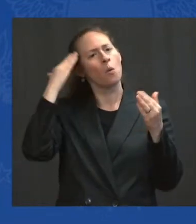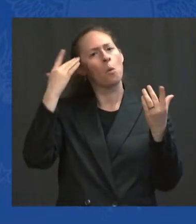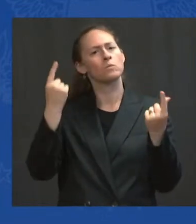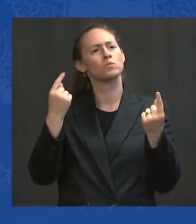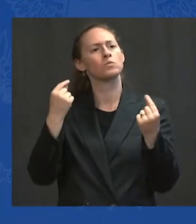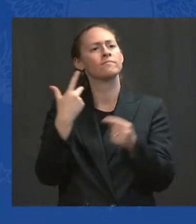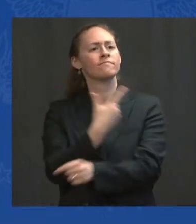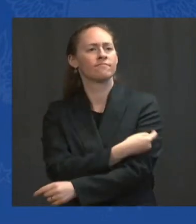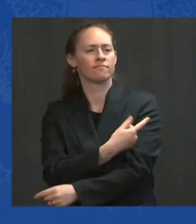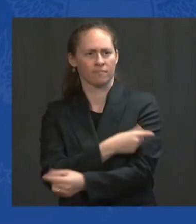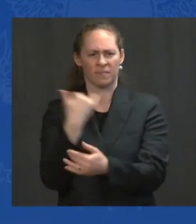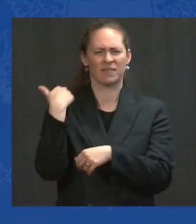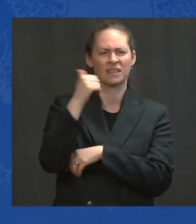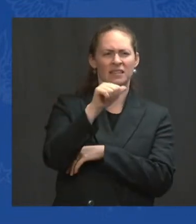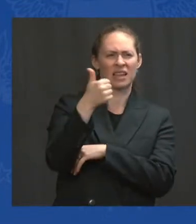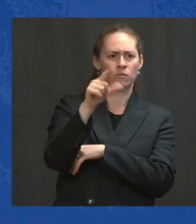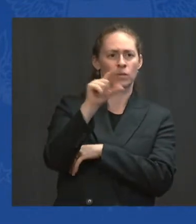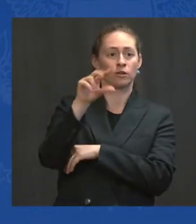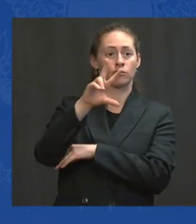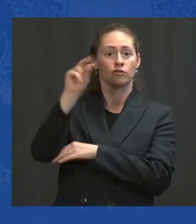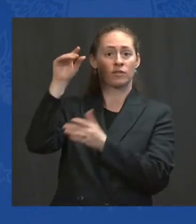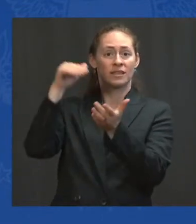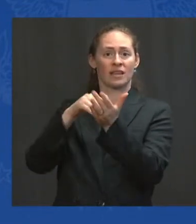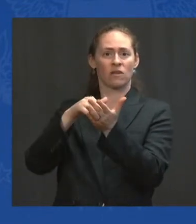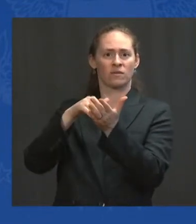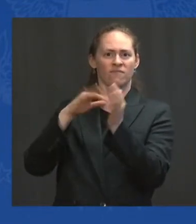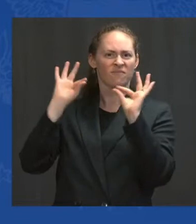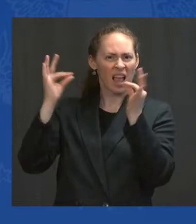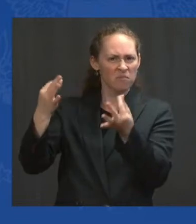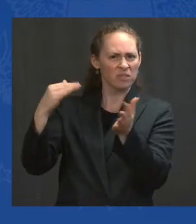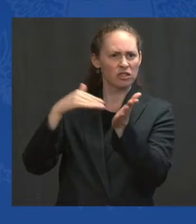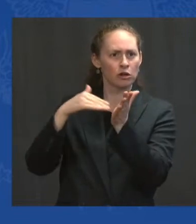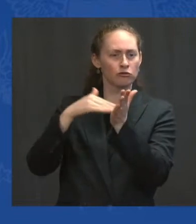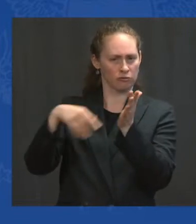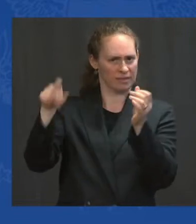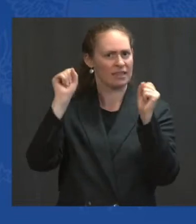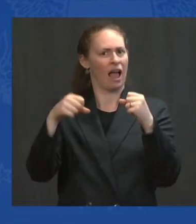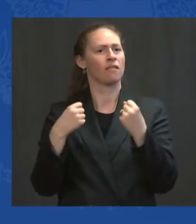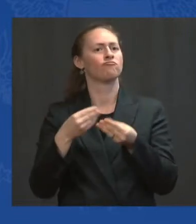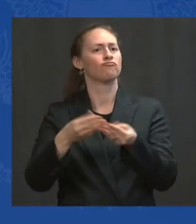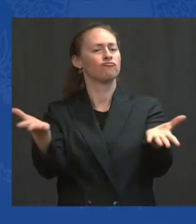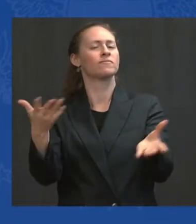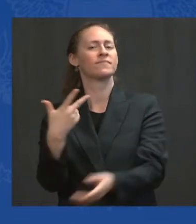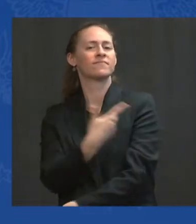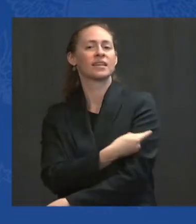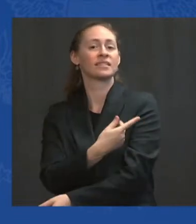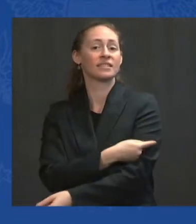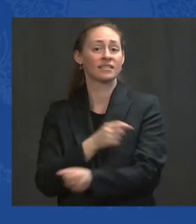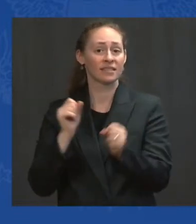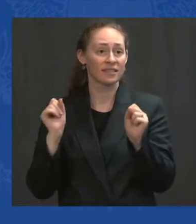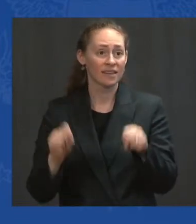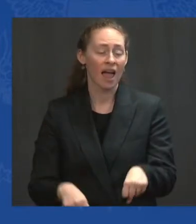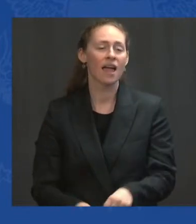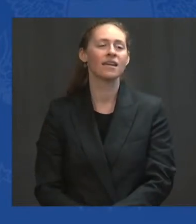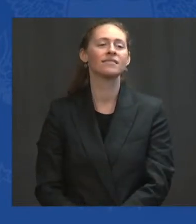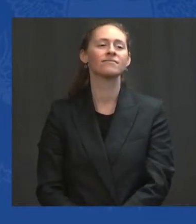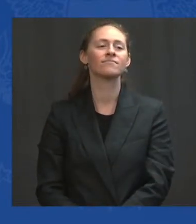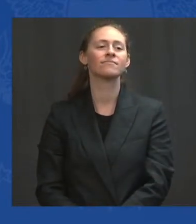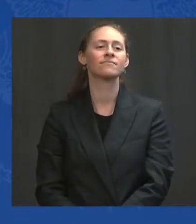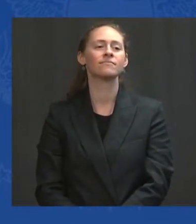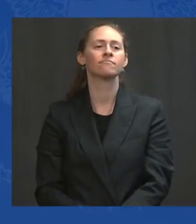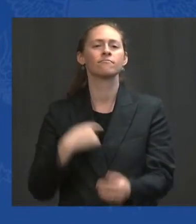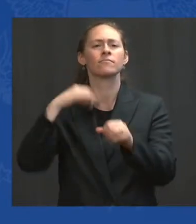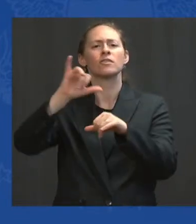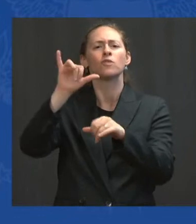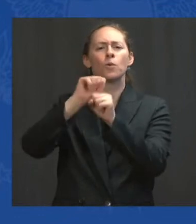now administering shots. We will build on this progress and work with pediatricians and other healthcare providers who serve younger